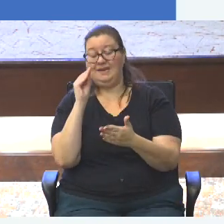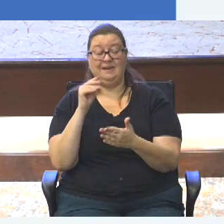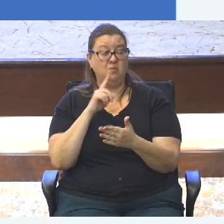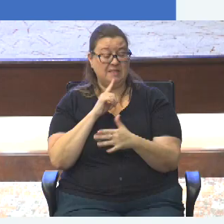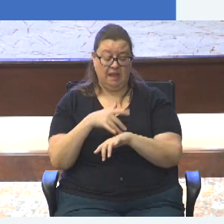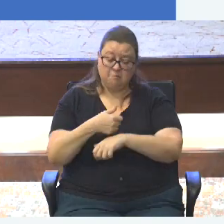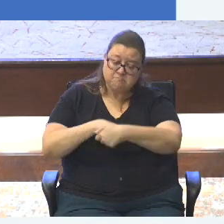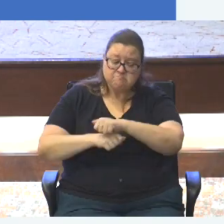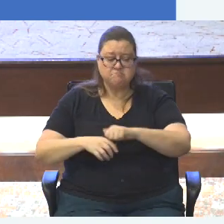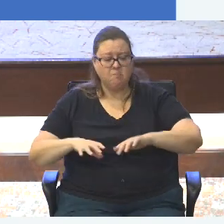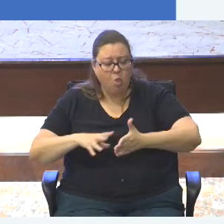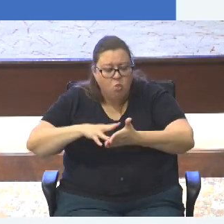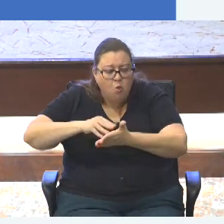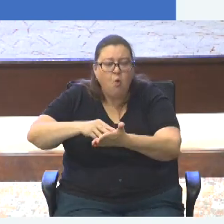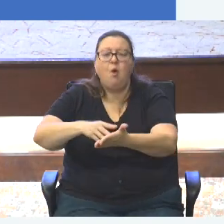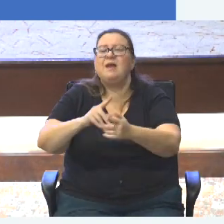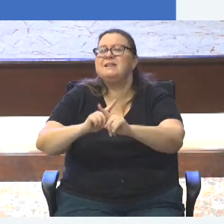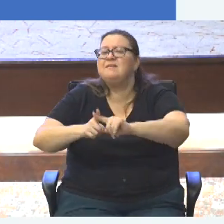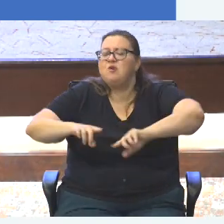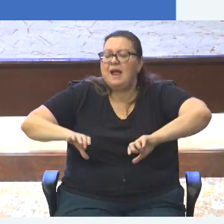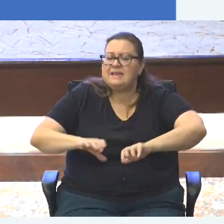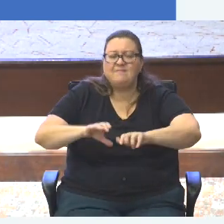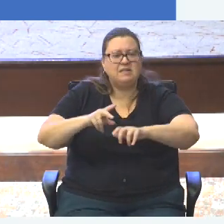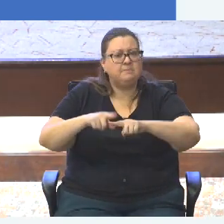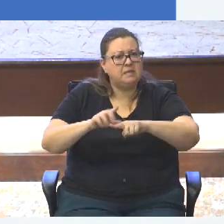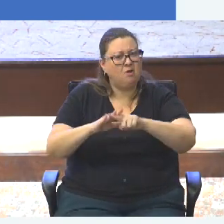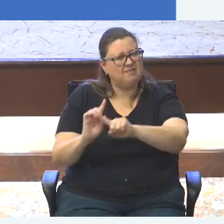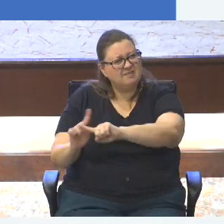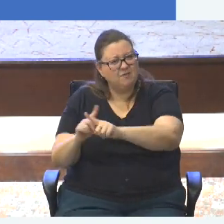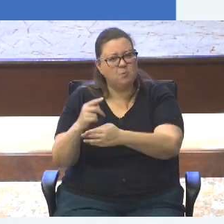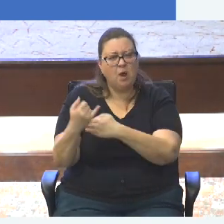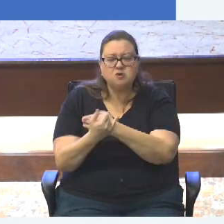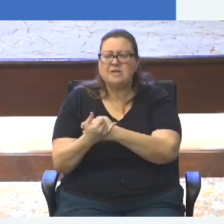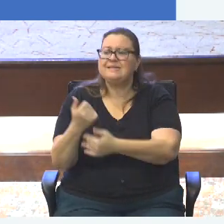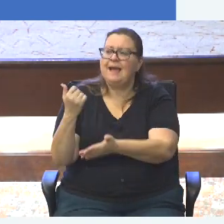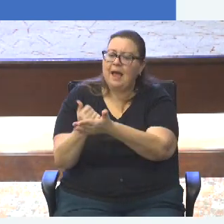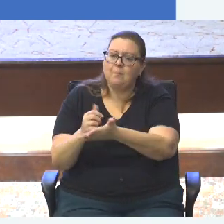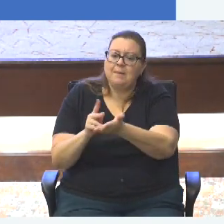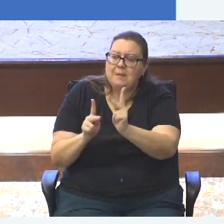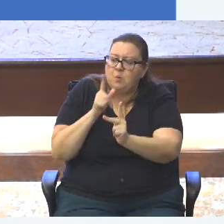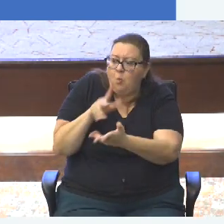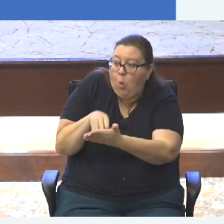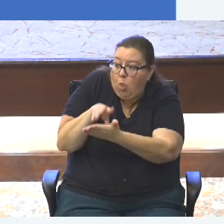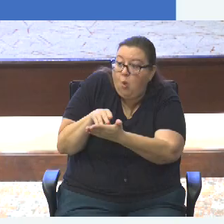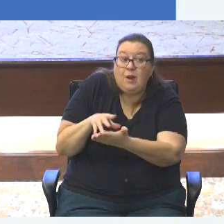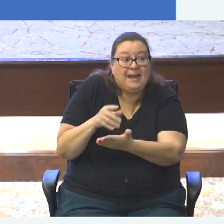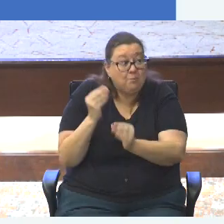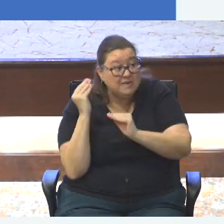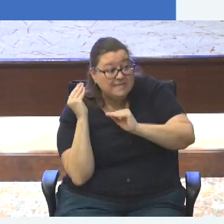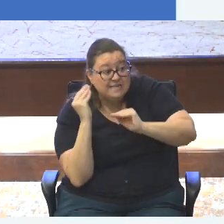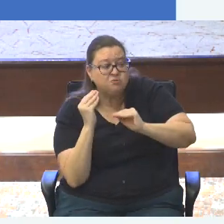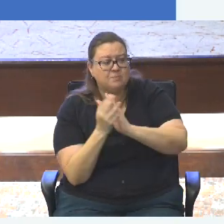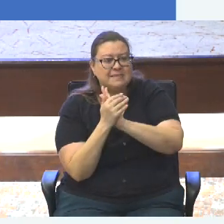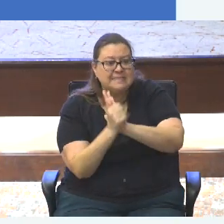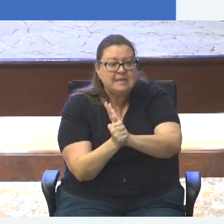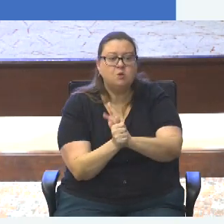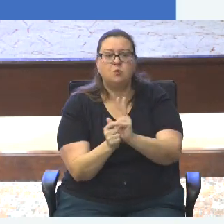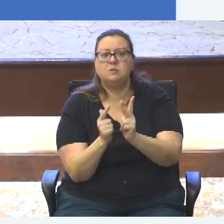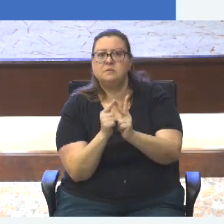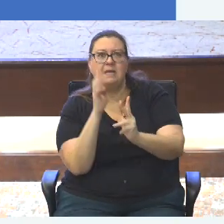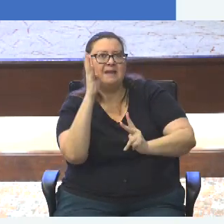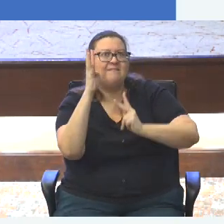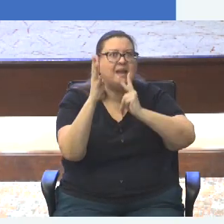Through project-based activities, we will equip learners with practical skills, fostering innovation and encouraging critical